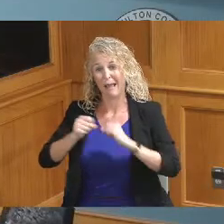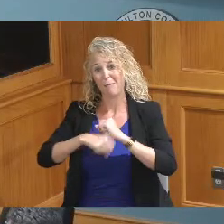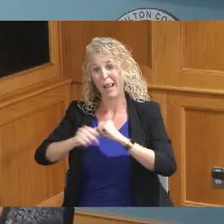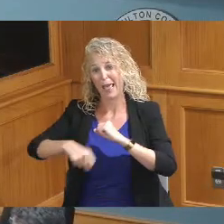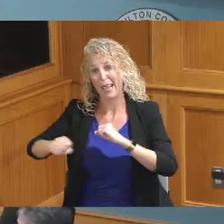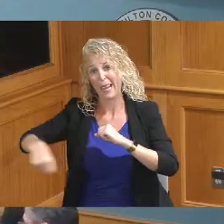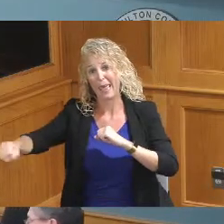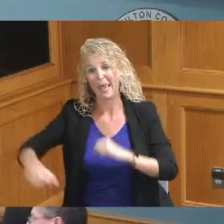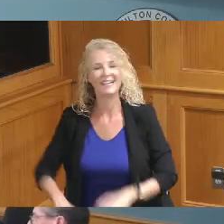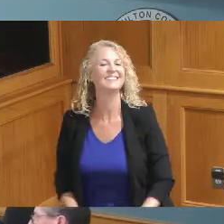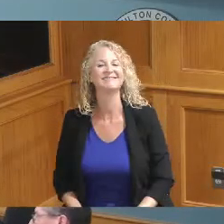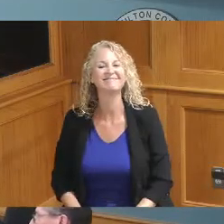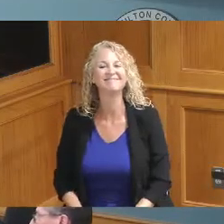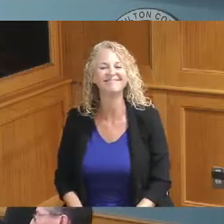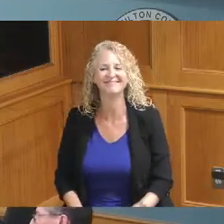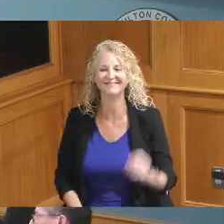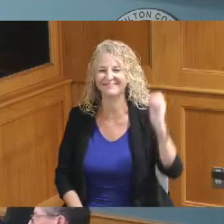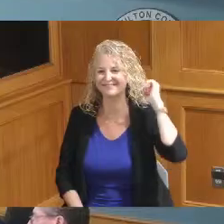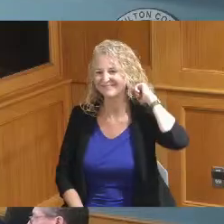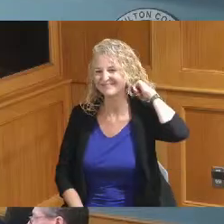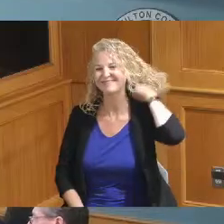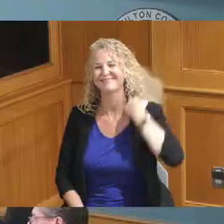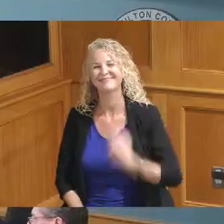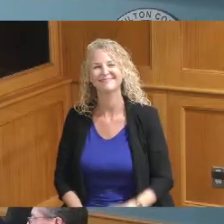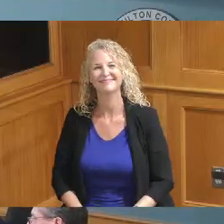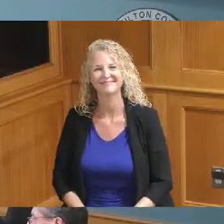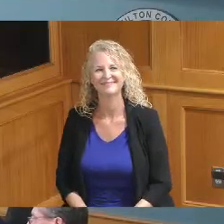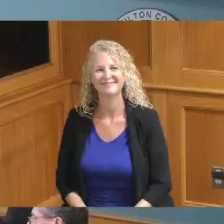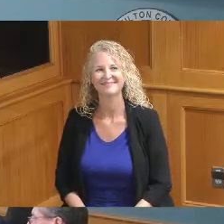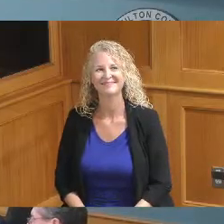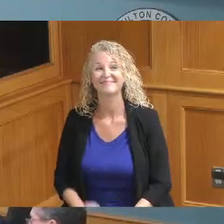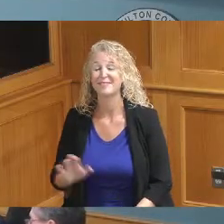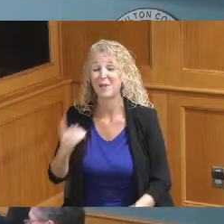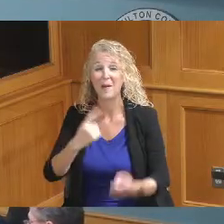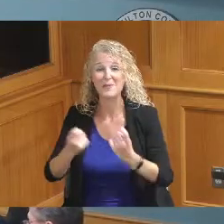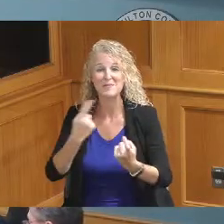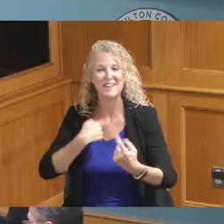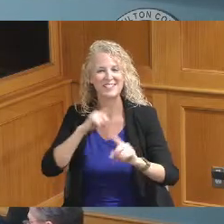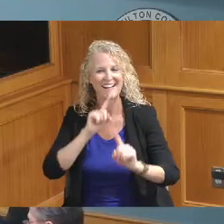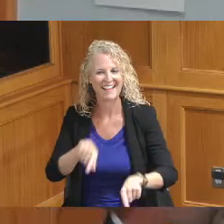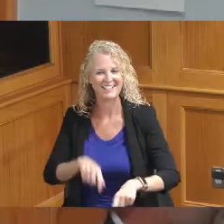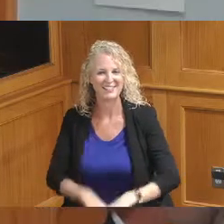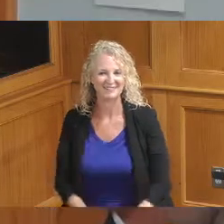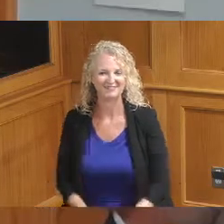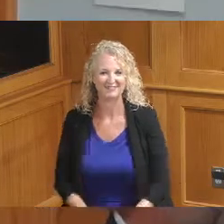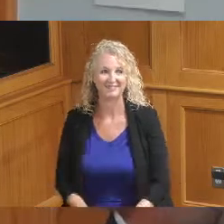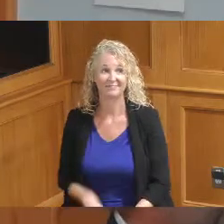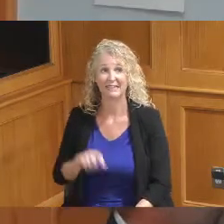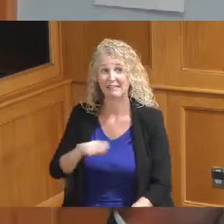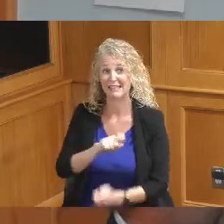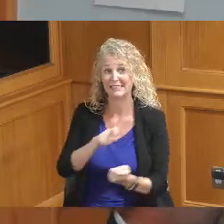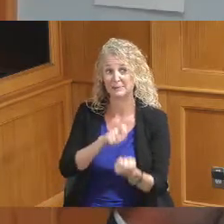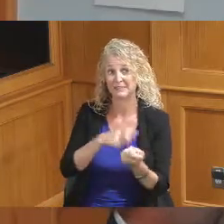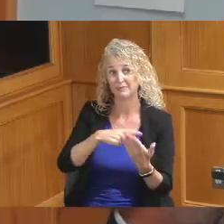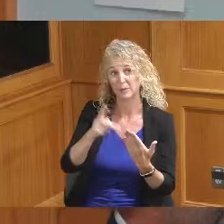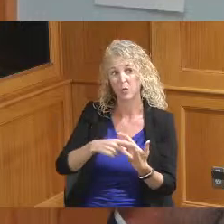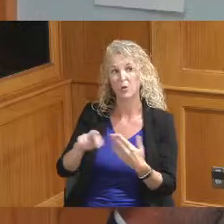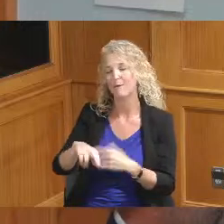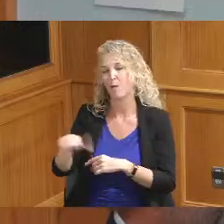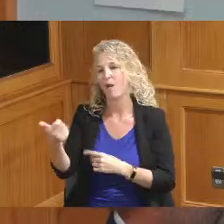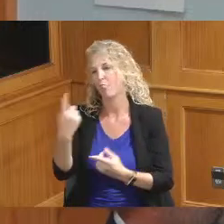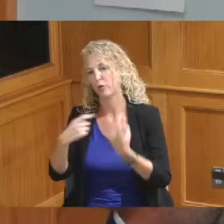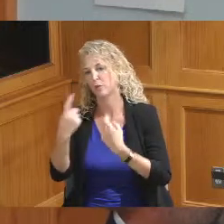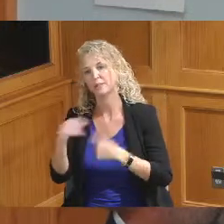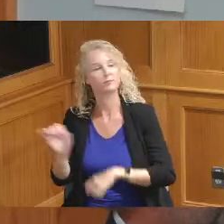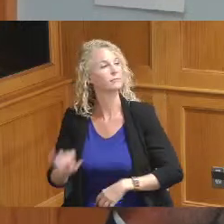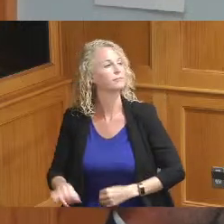presentation. slightly. And happy to take any questions on either this particular expansion or any other questions about the Help